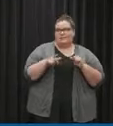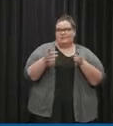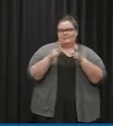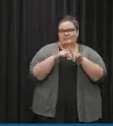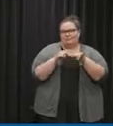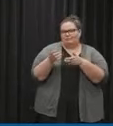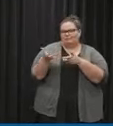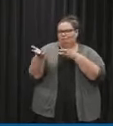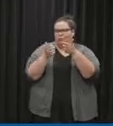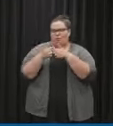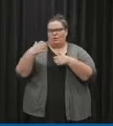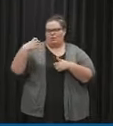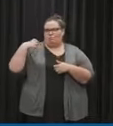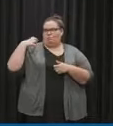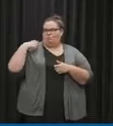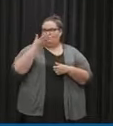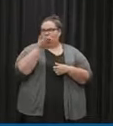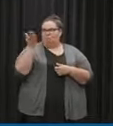to make